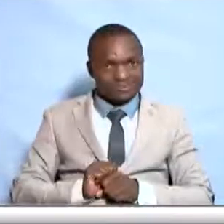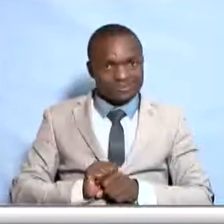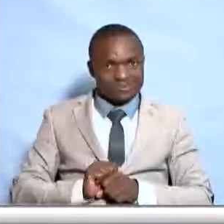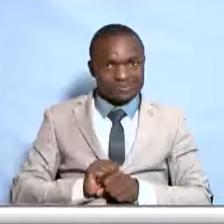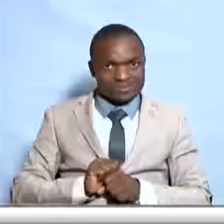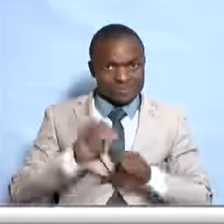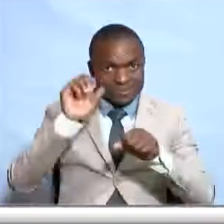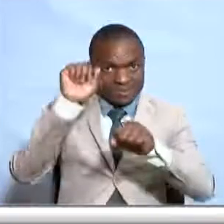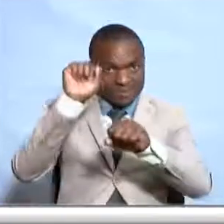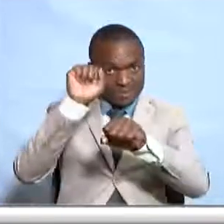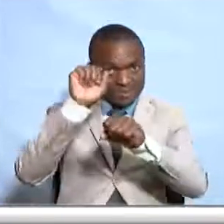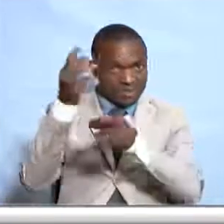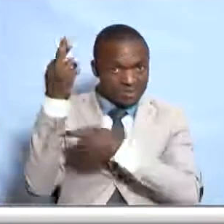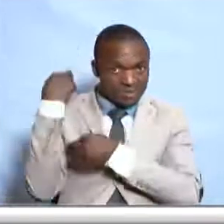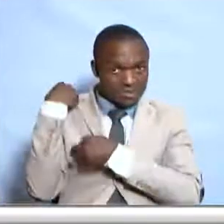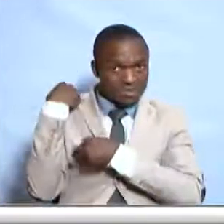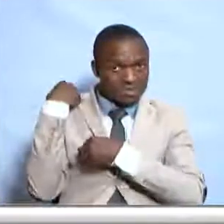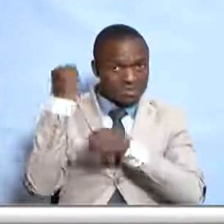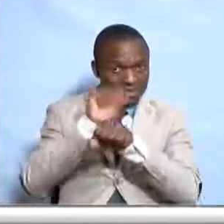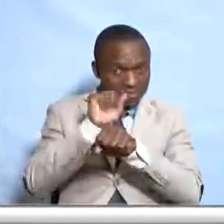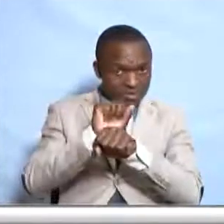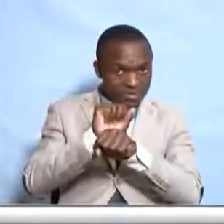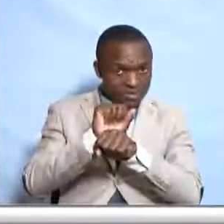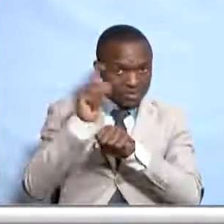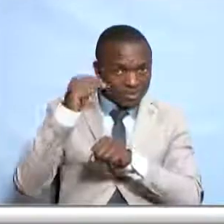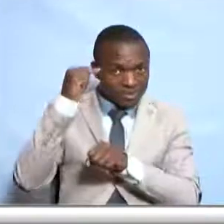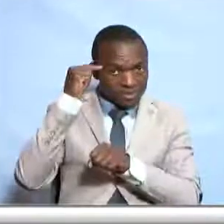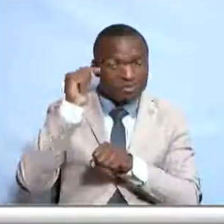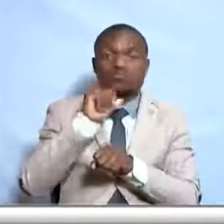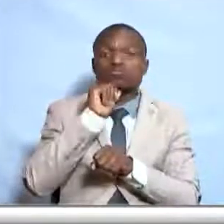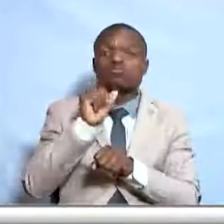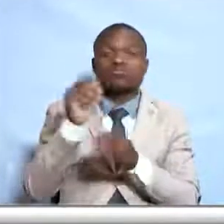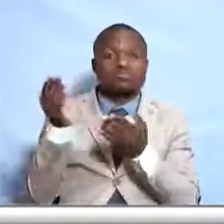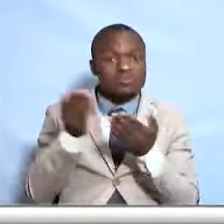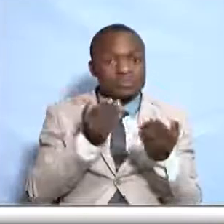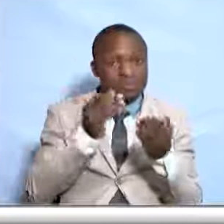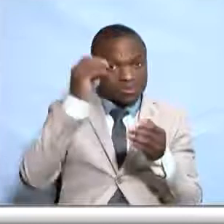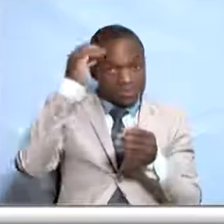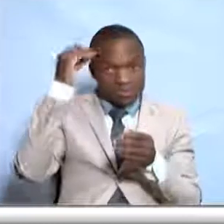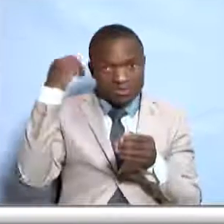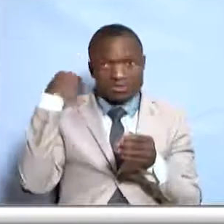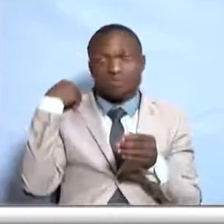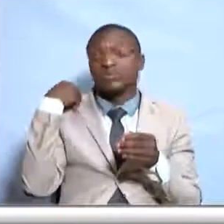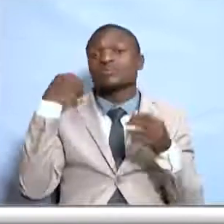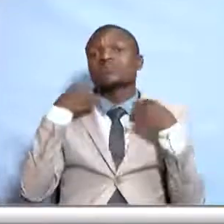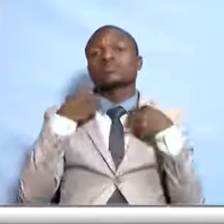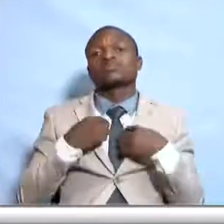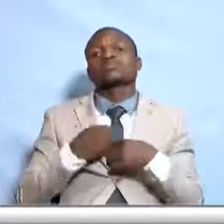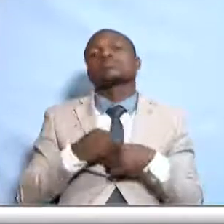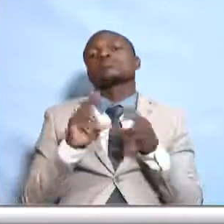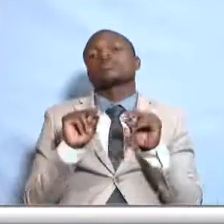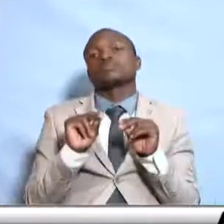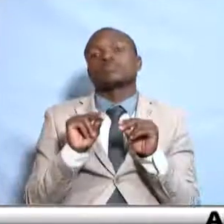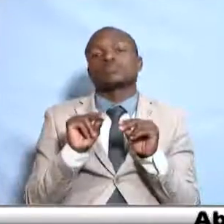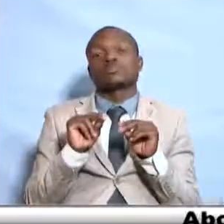the functions of government that have been devolved have not been devolved to the office of mayor, no.